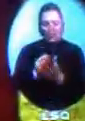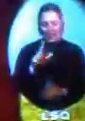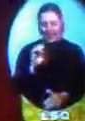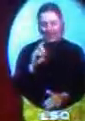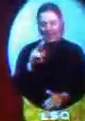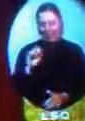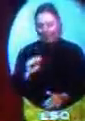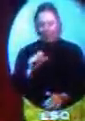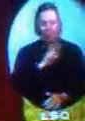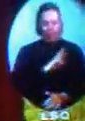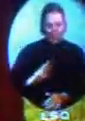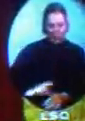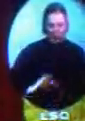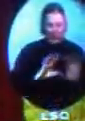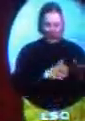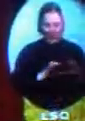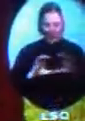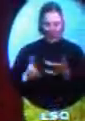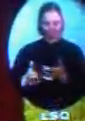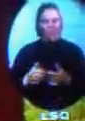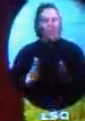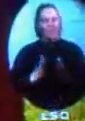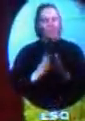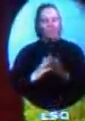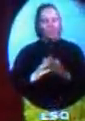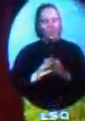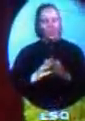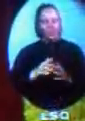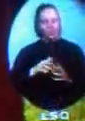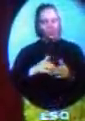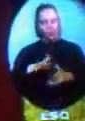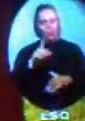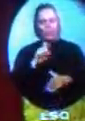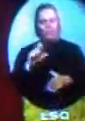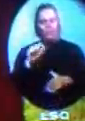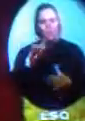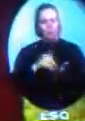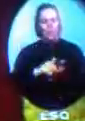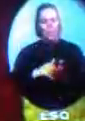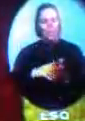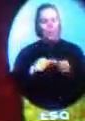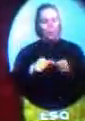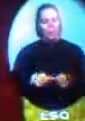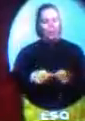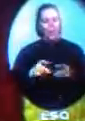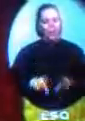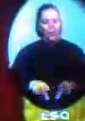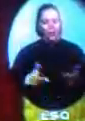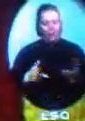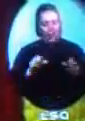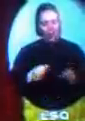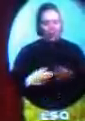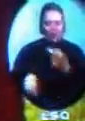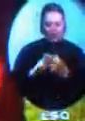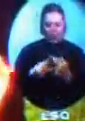million. Lévis and Vancouver are in the same category, however, that is, cities